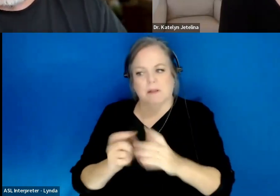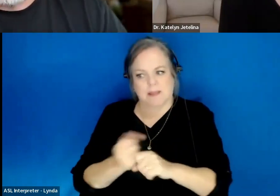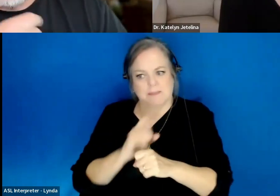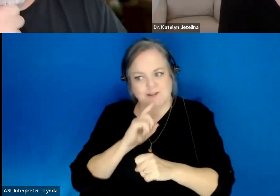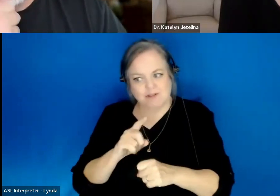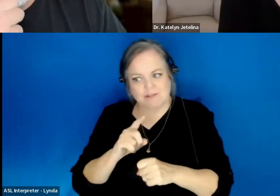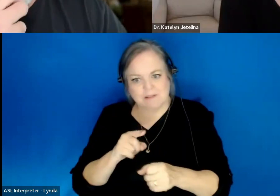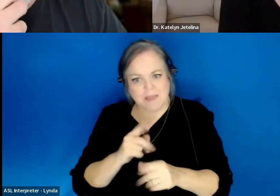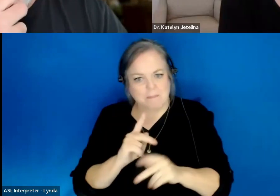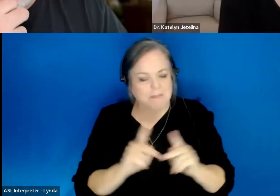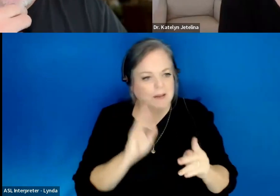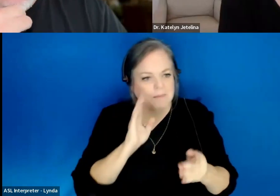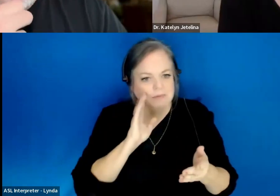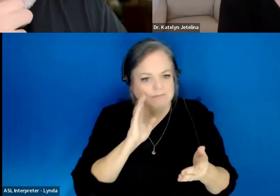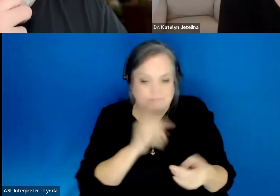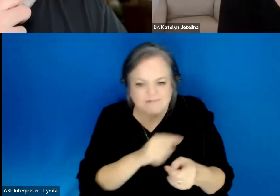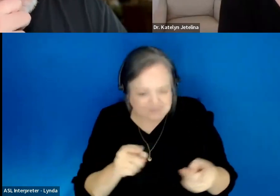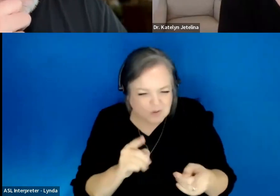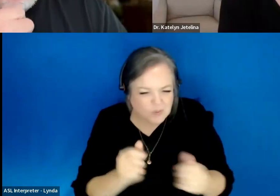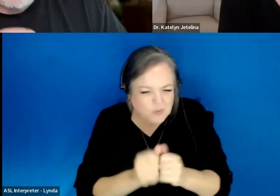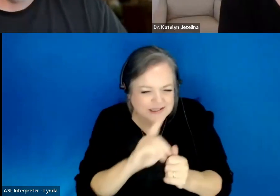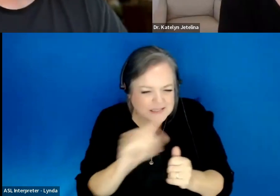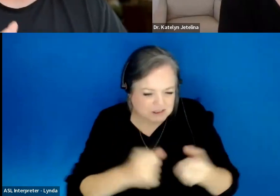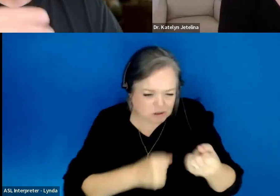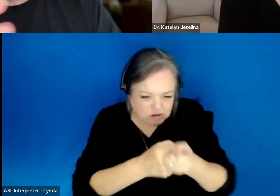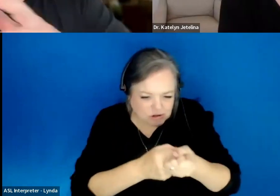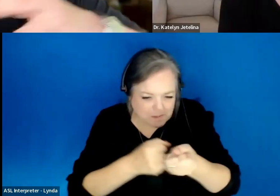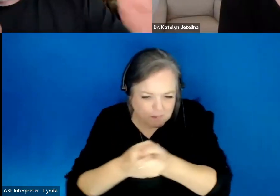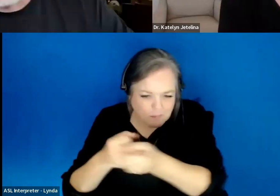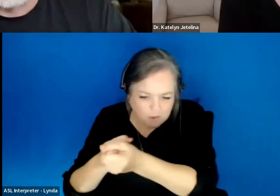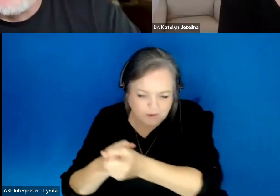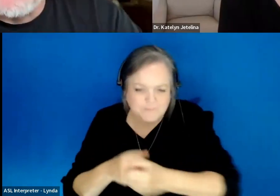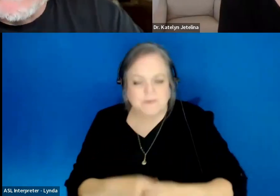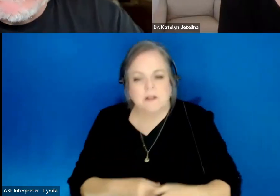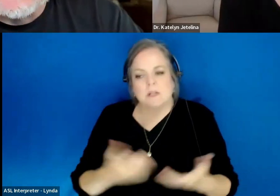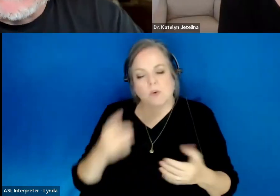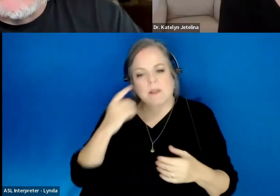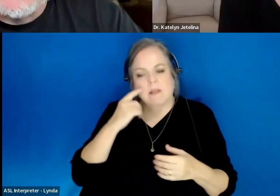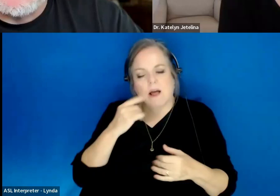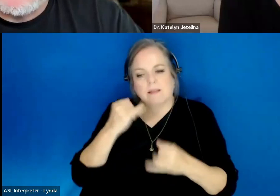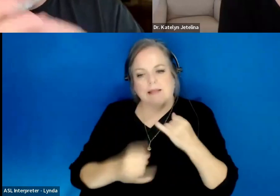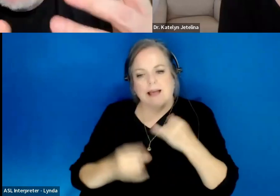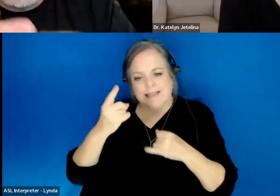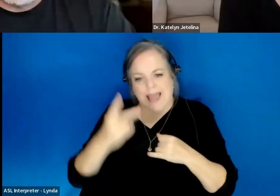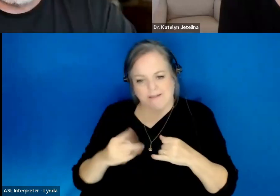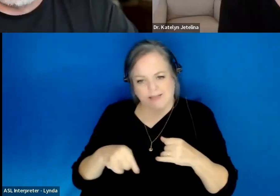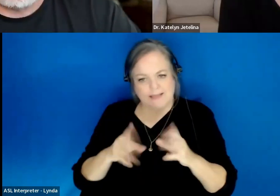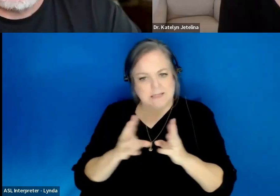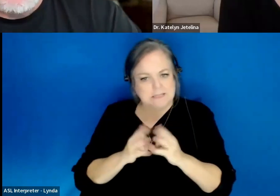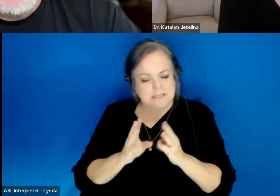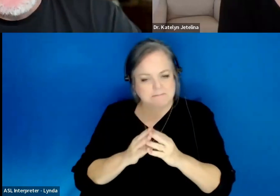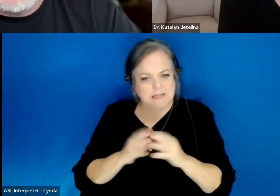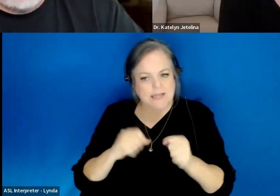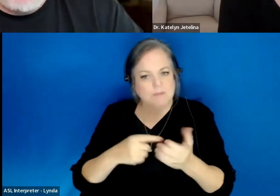that people with significant disabilities were supported. So we thought the last half of this session could be